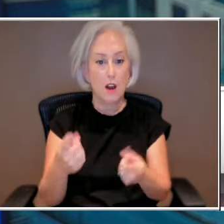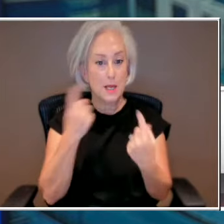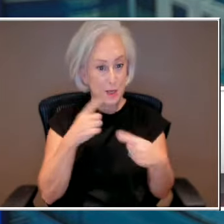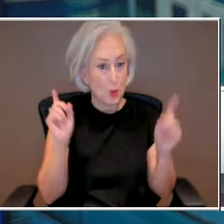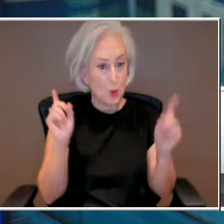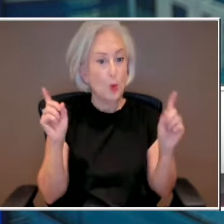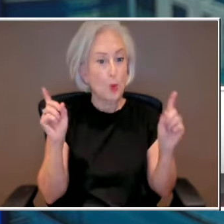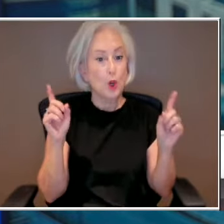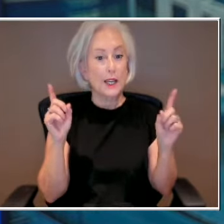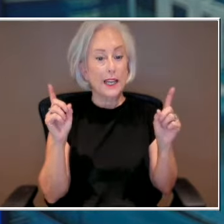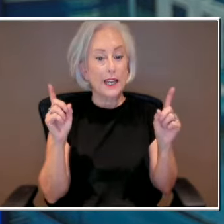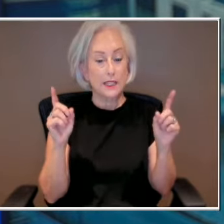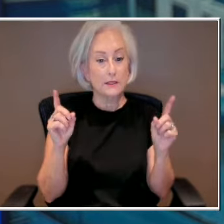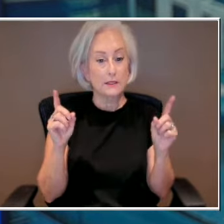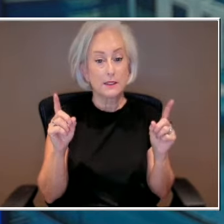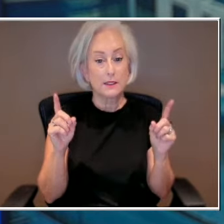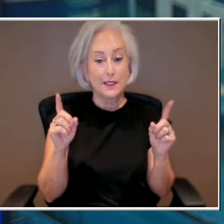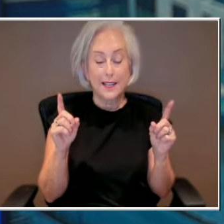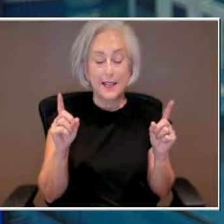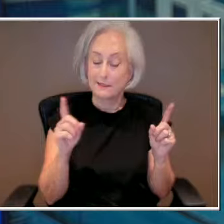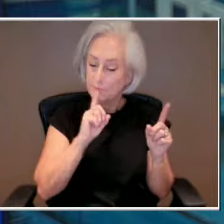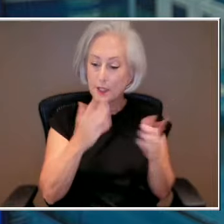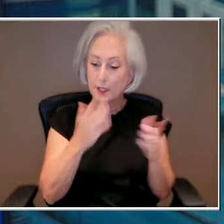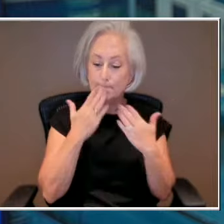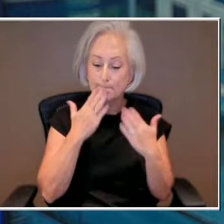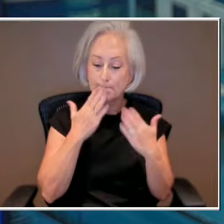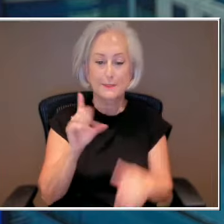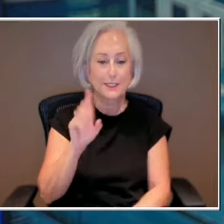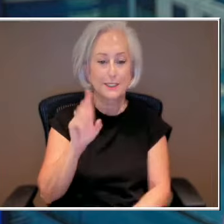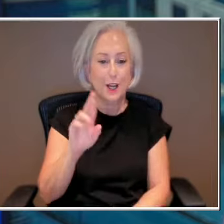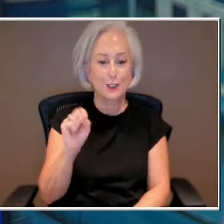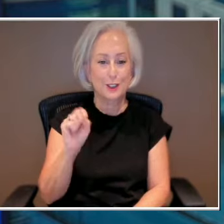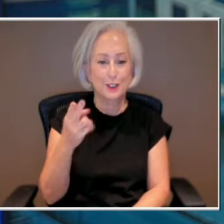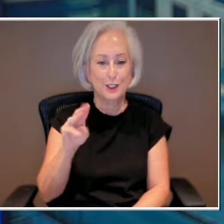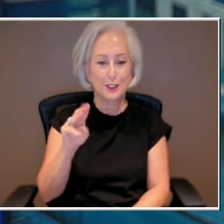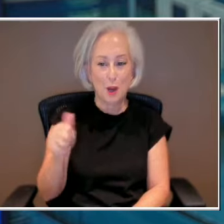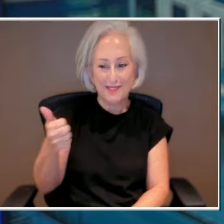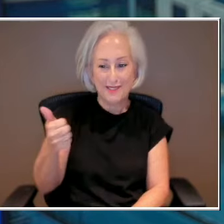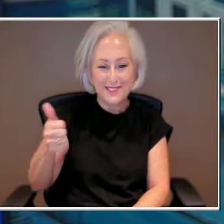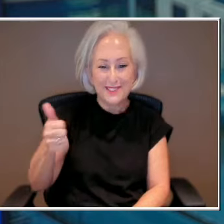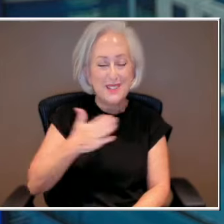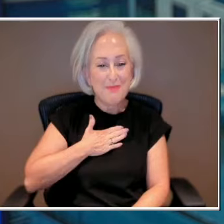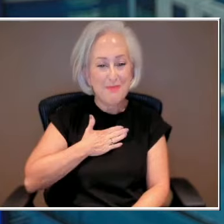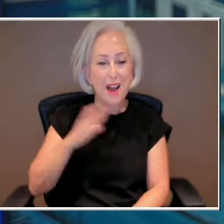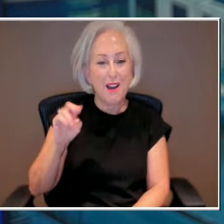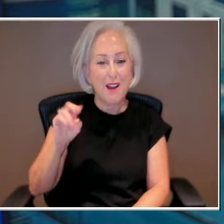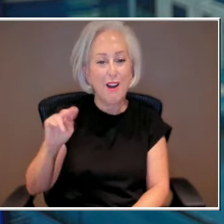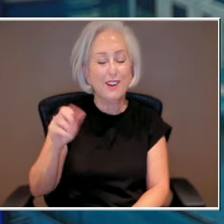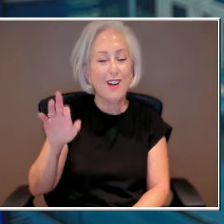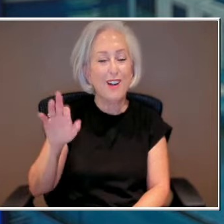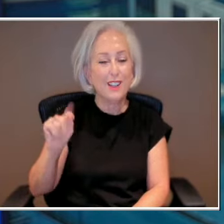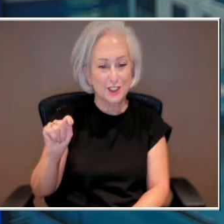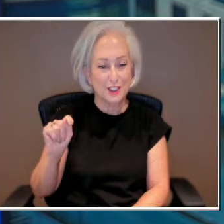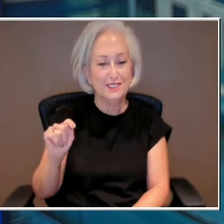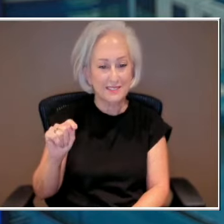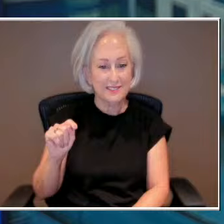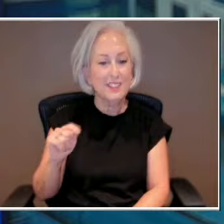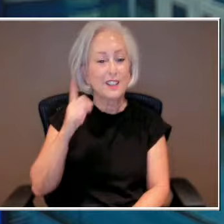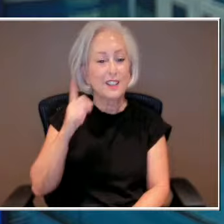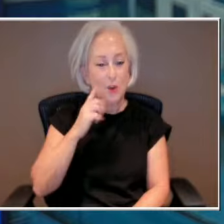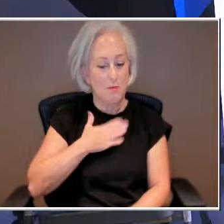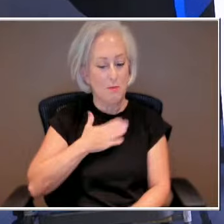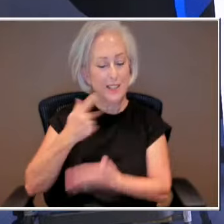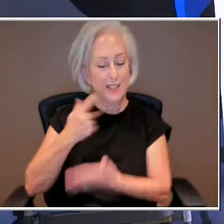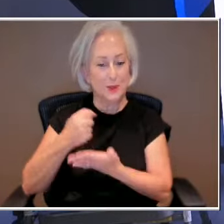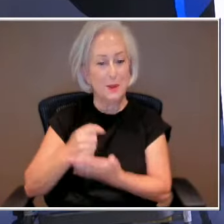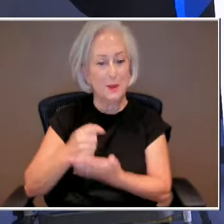the doctors, Dr. Sharma in particular, since she is my oncologist, for the treatment that I've been receiving. You